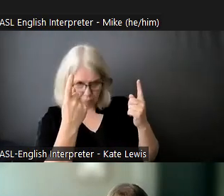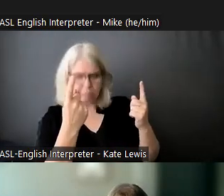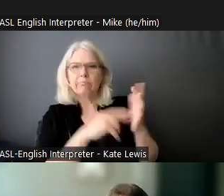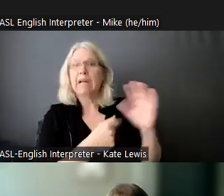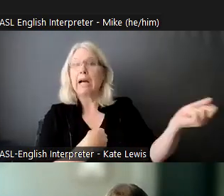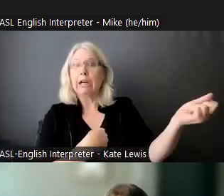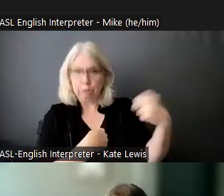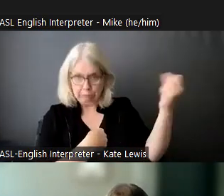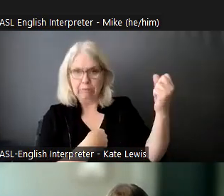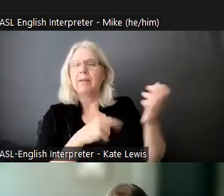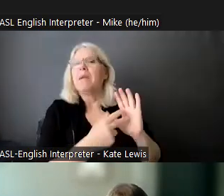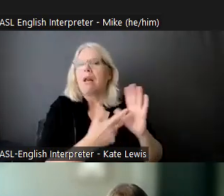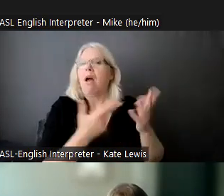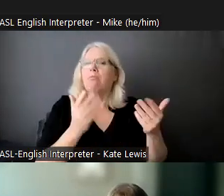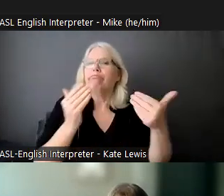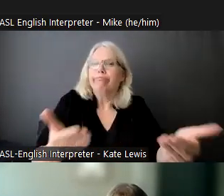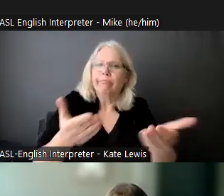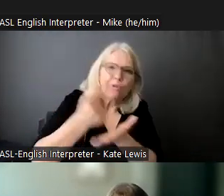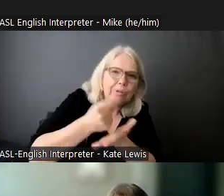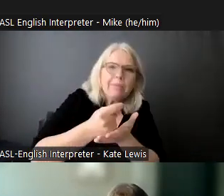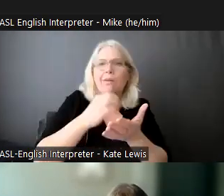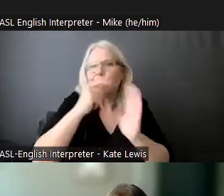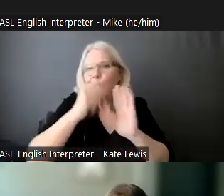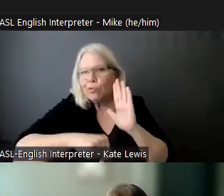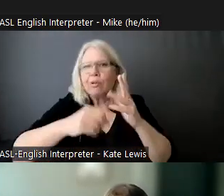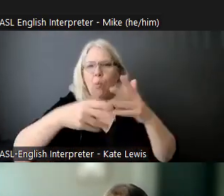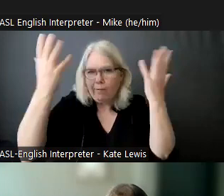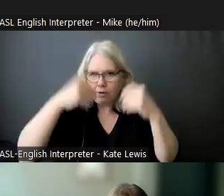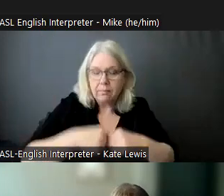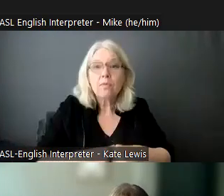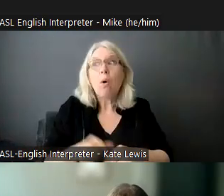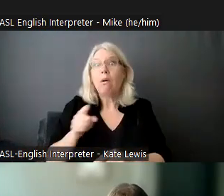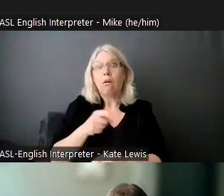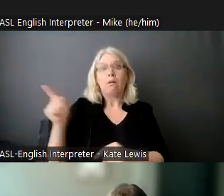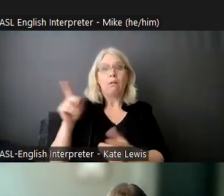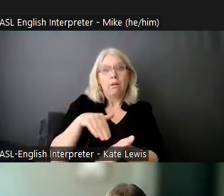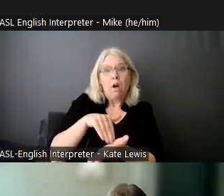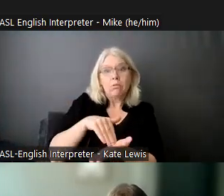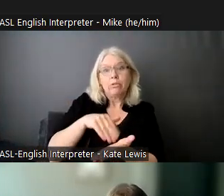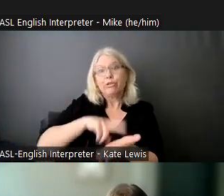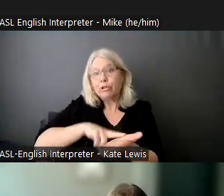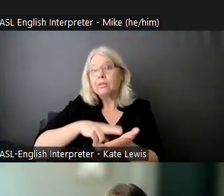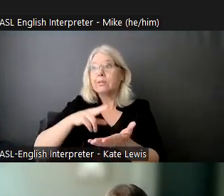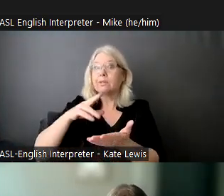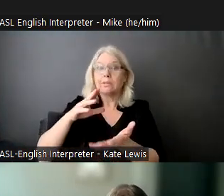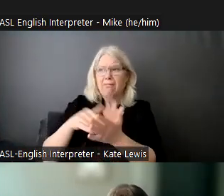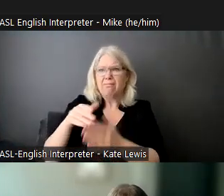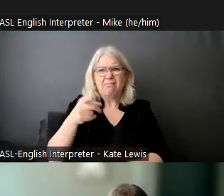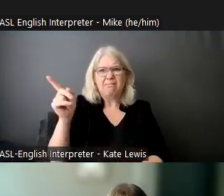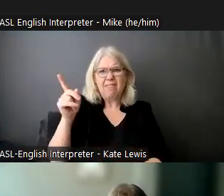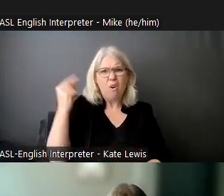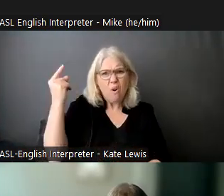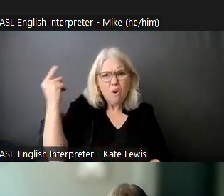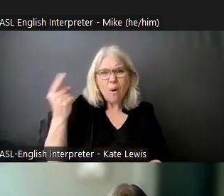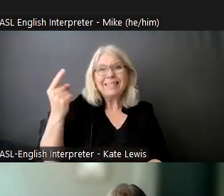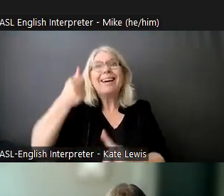case, medical capacity is decided on doctors and nurses in hospitals and in doctors' offices every day with